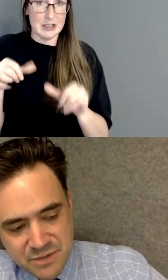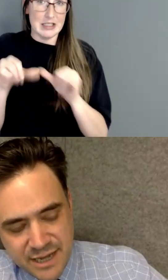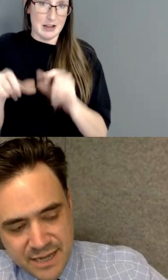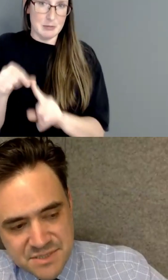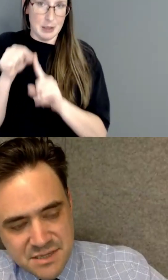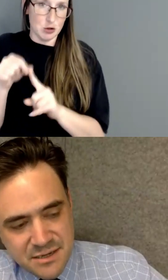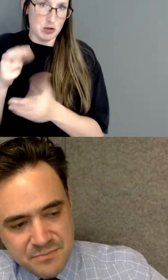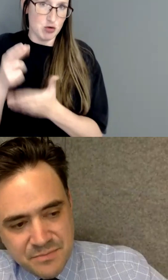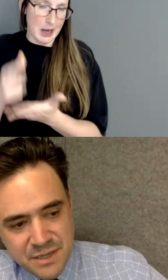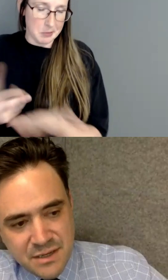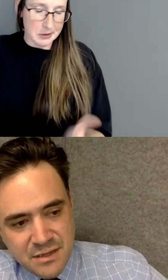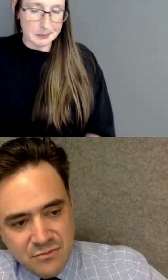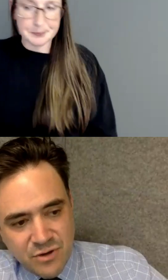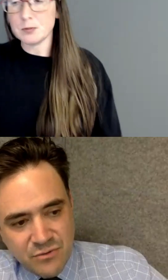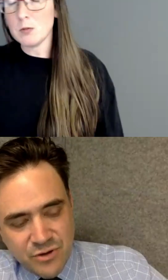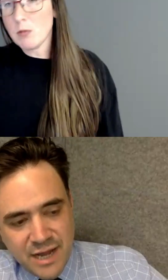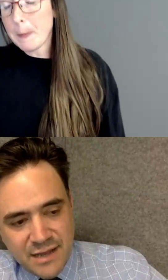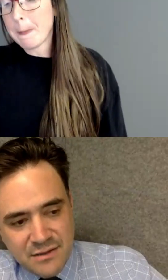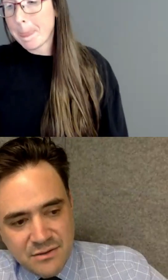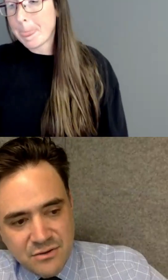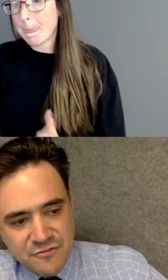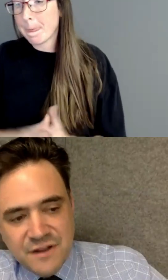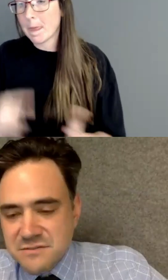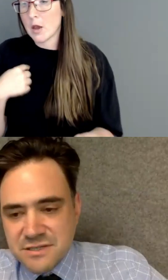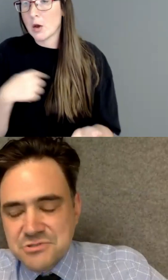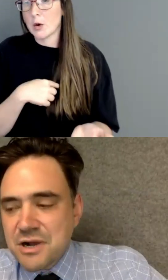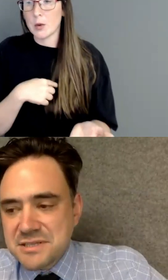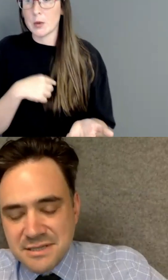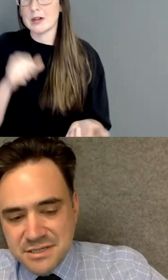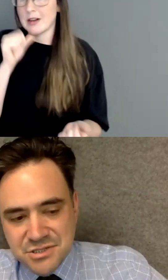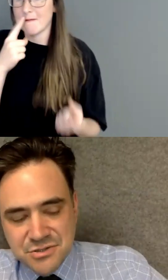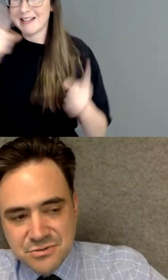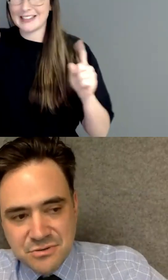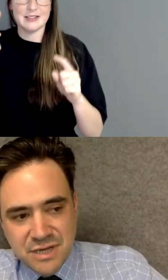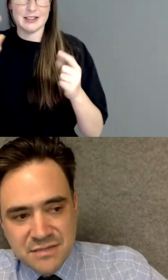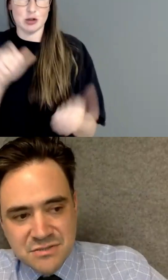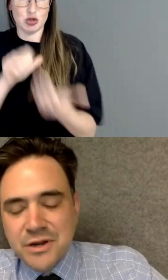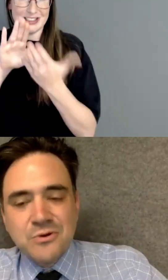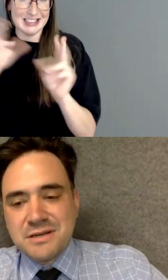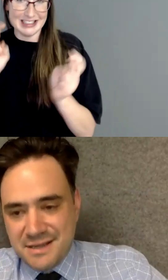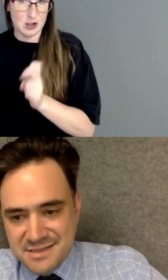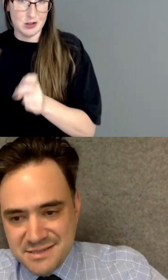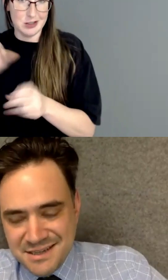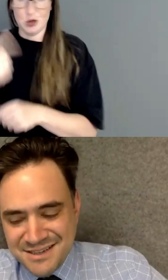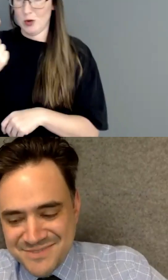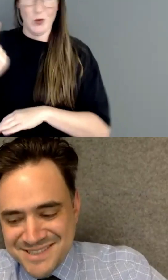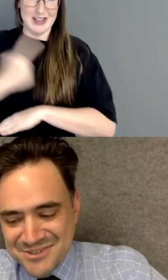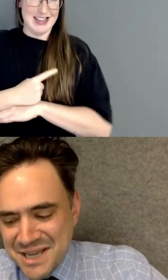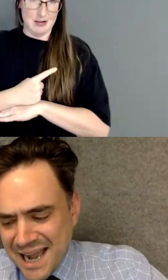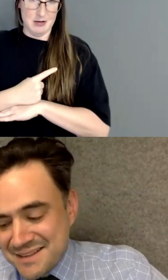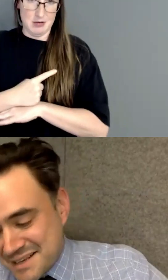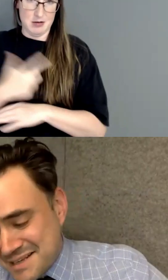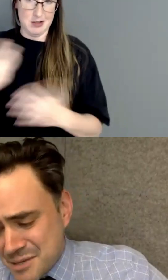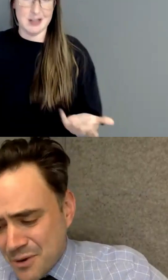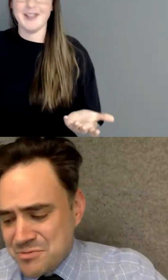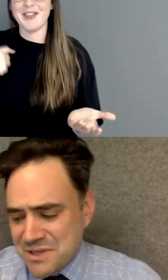especially rehabs. We're not effectively addressing the issue in 21 days. So